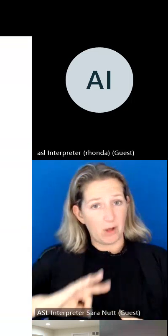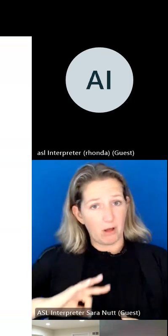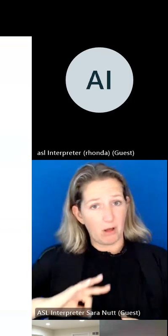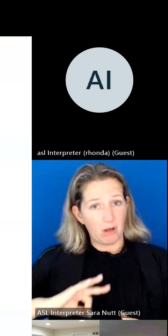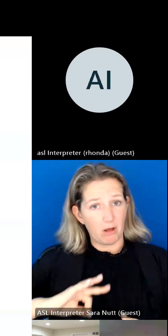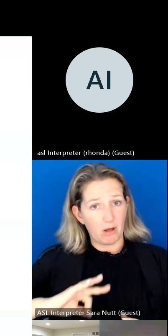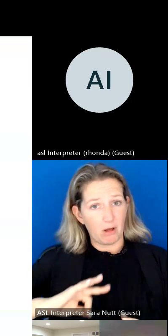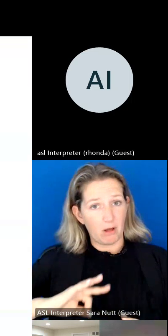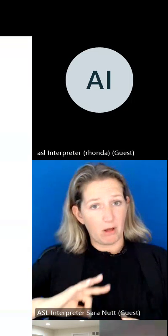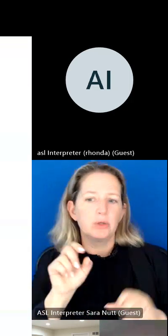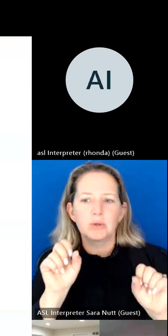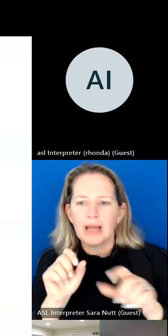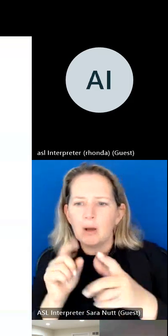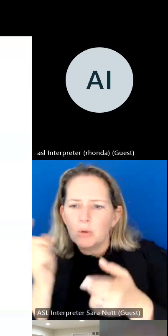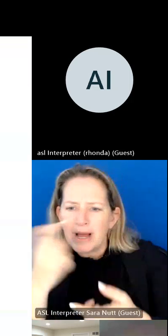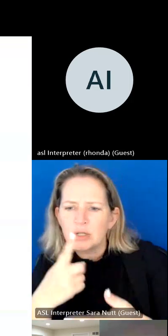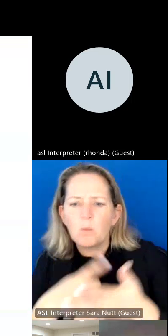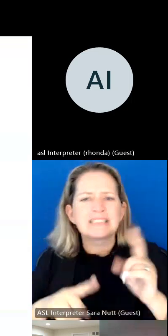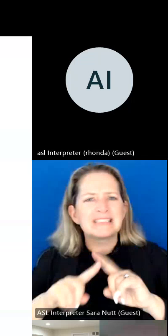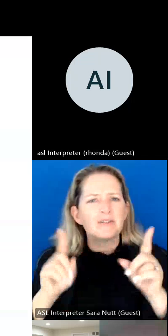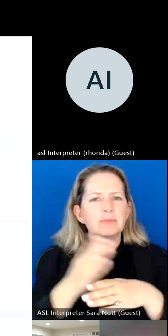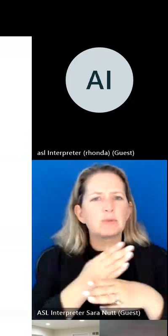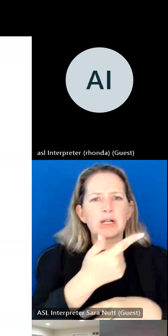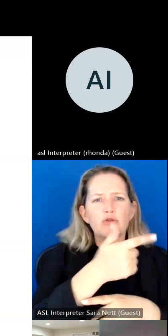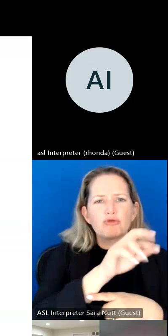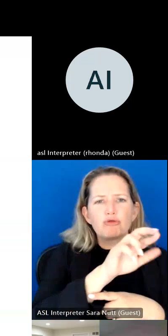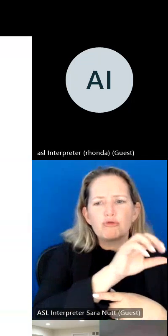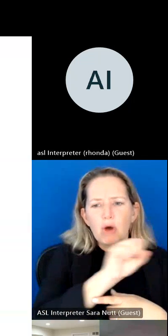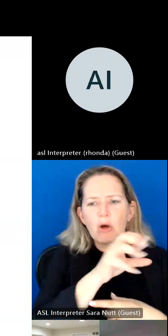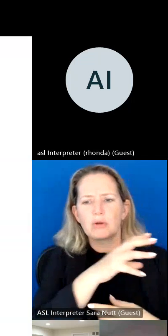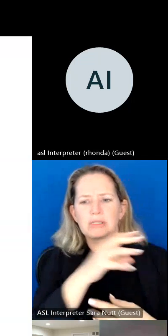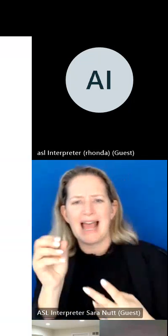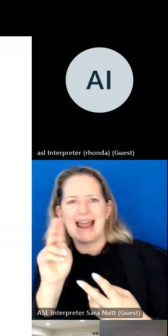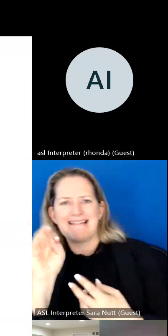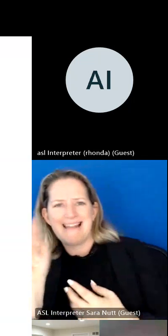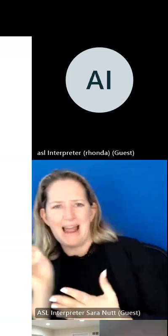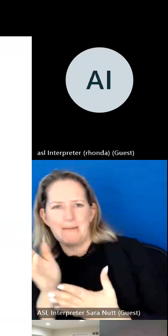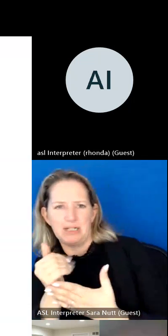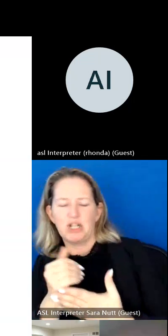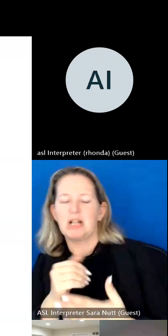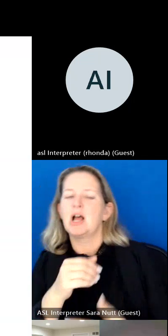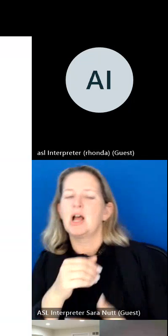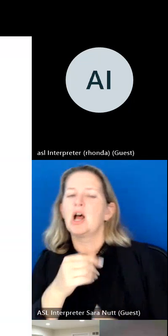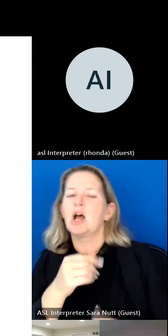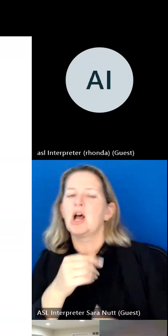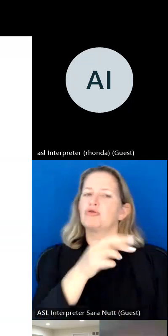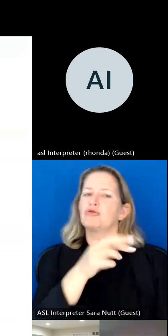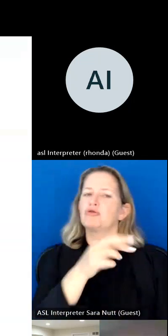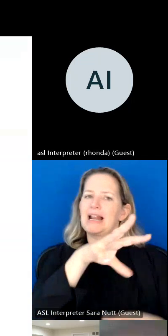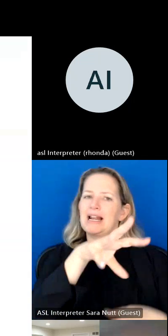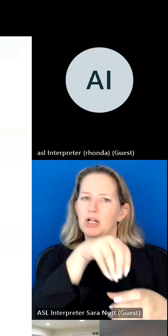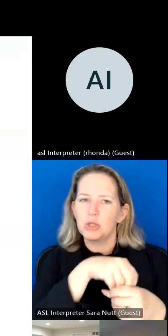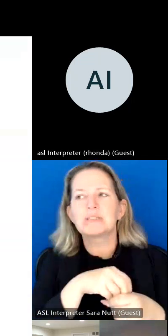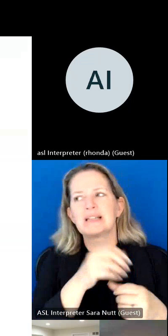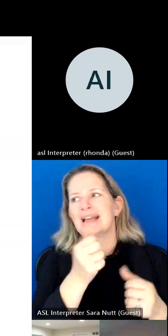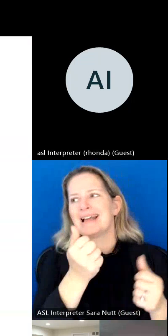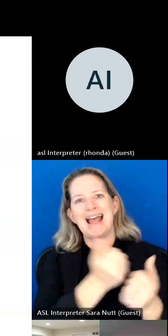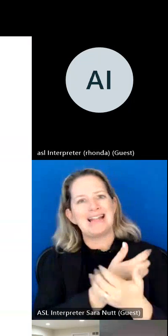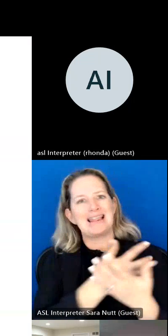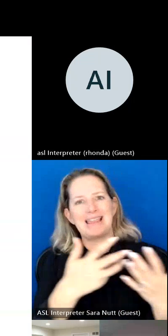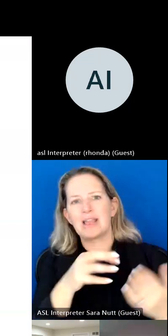budget authority again? So gross includes reimbursables, is a short answer. So a lot of accounts